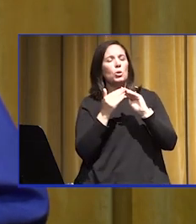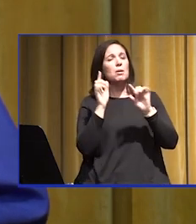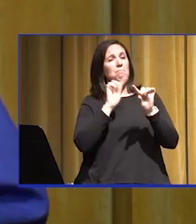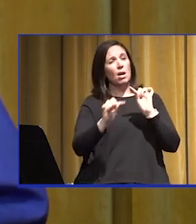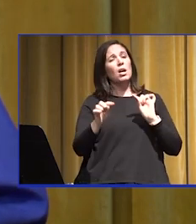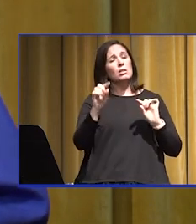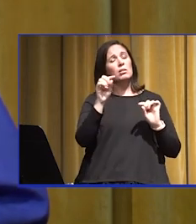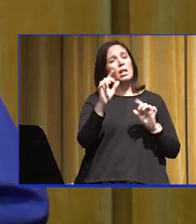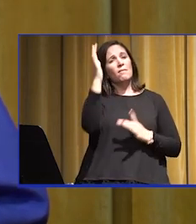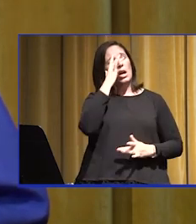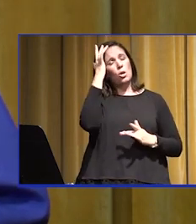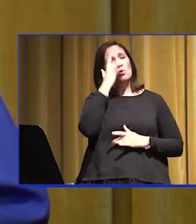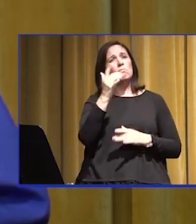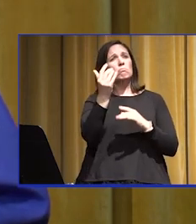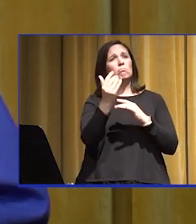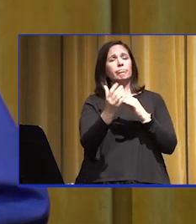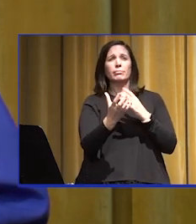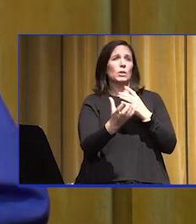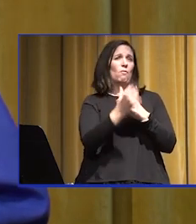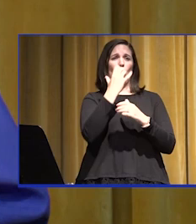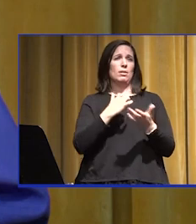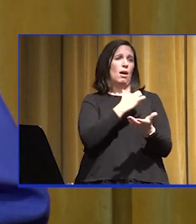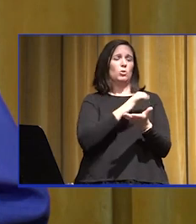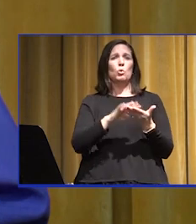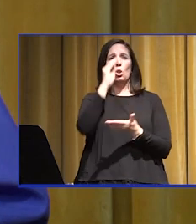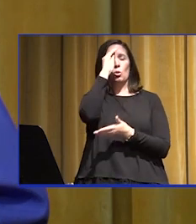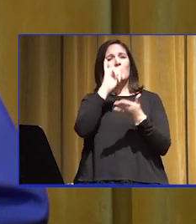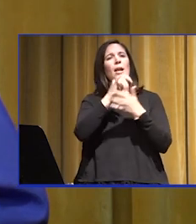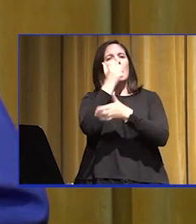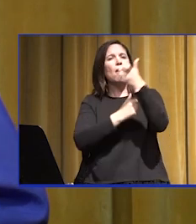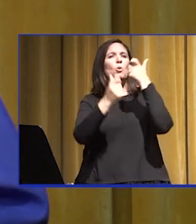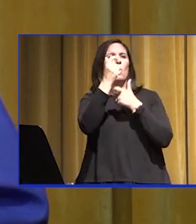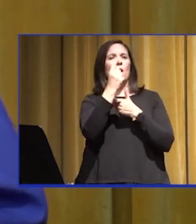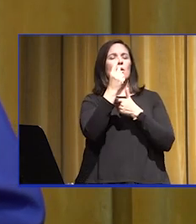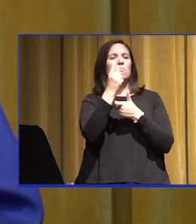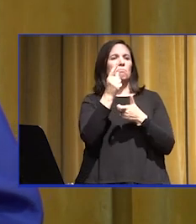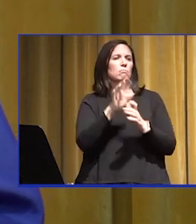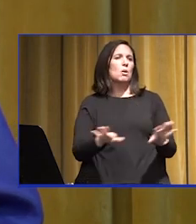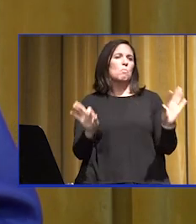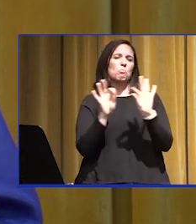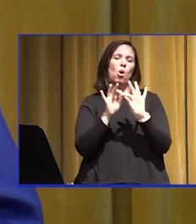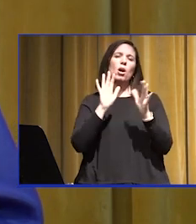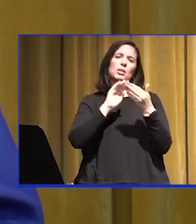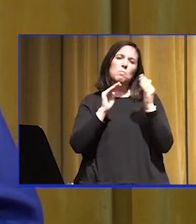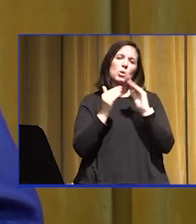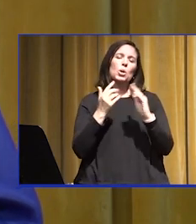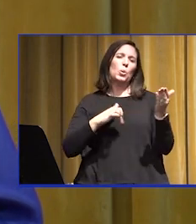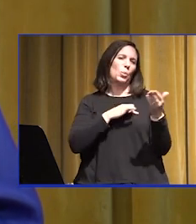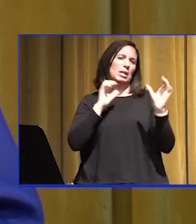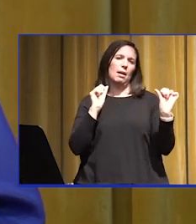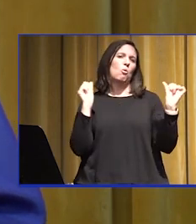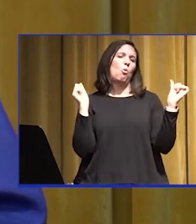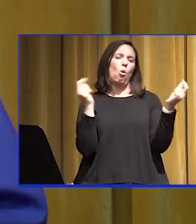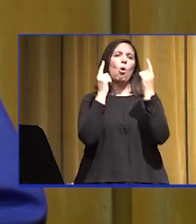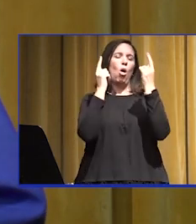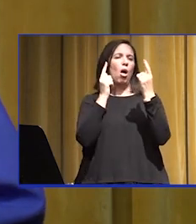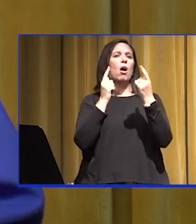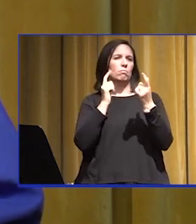This virus has forced us to learn that each and every one of us is important to our community. We all have something to